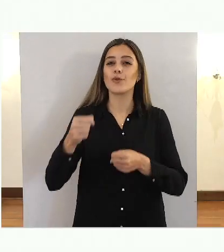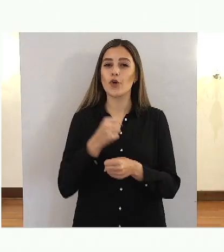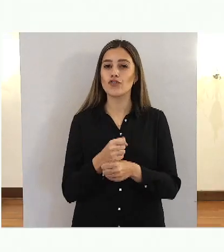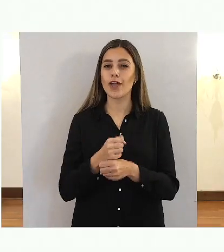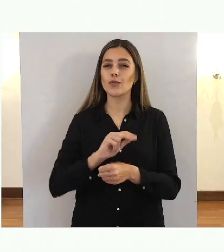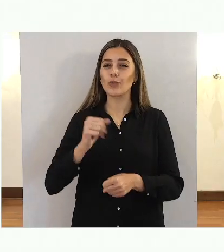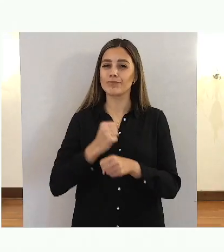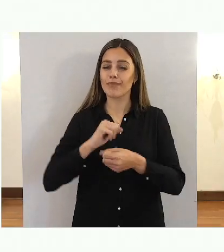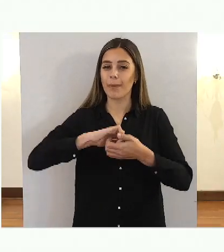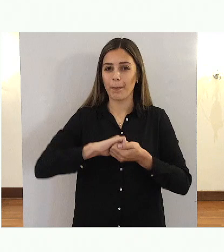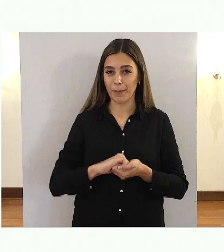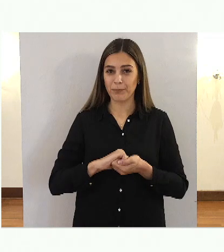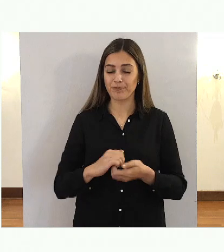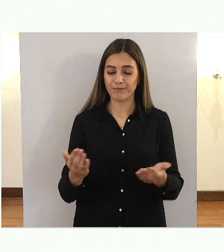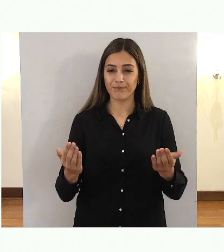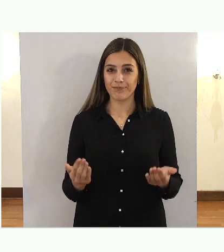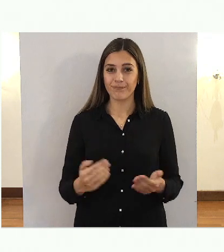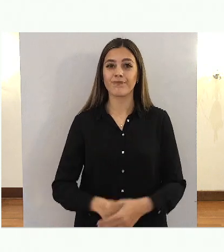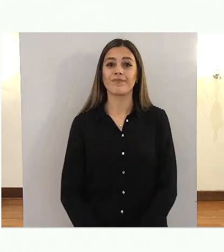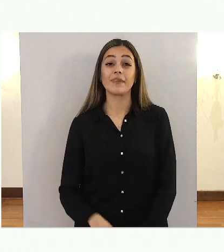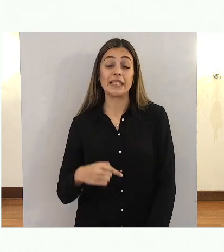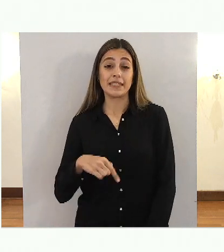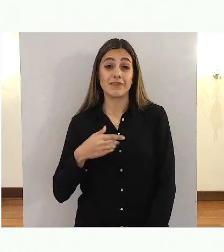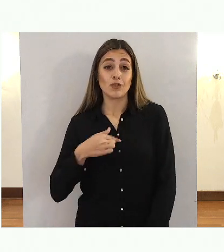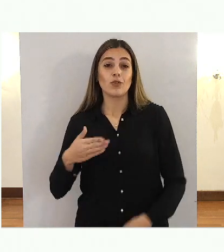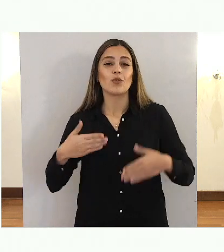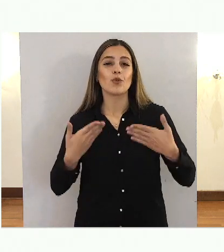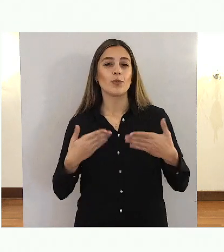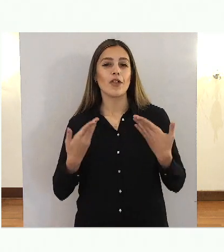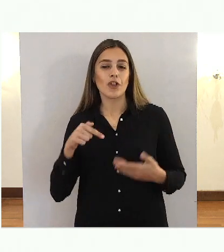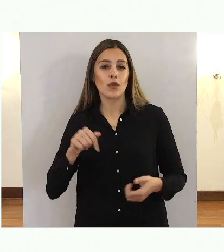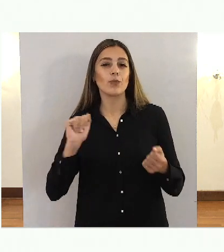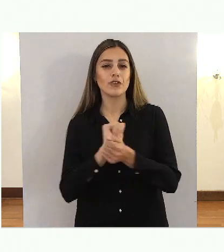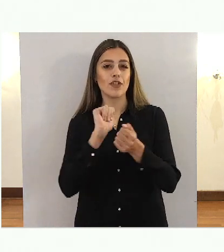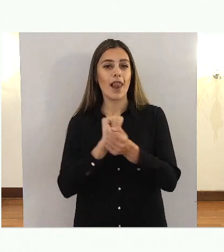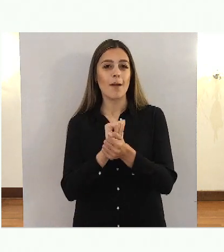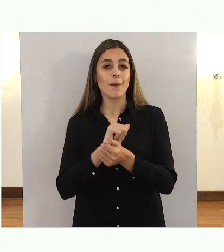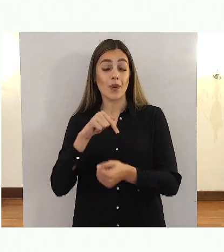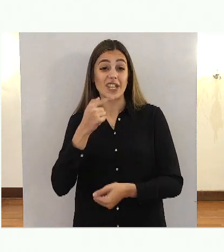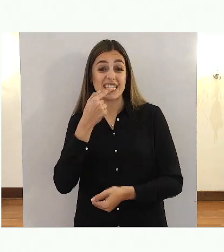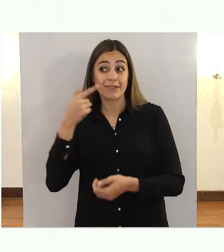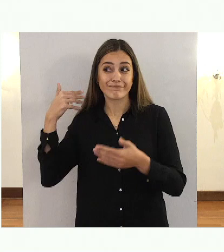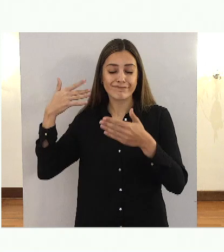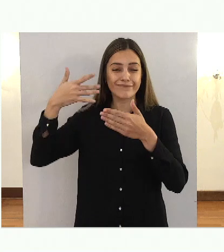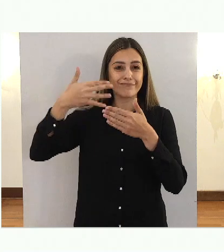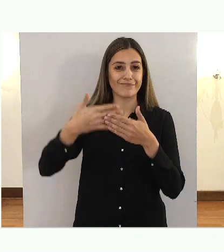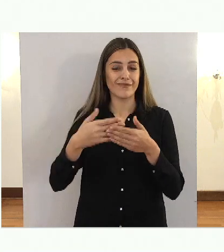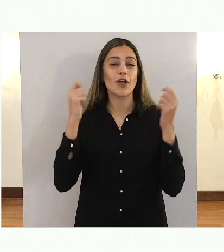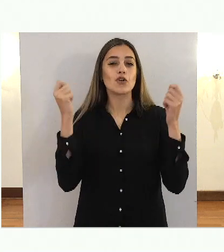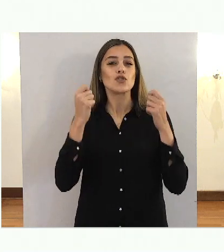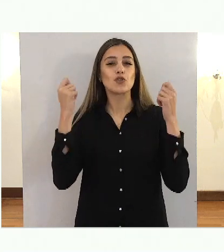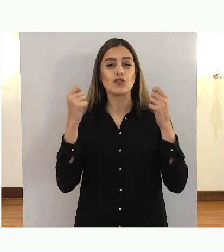and guests. It's a pleasure today to commemorate these years of achievements through